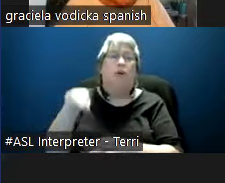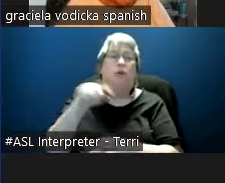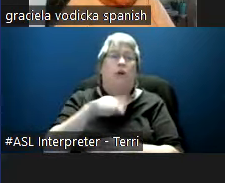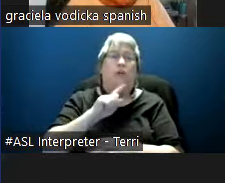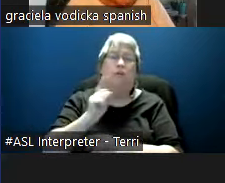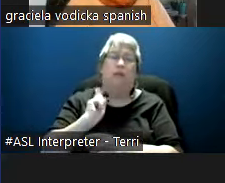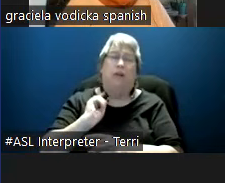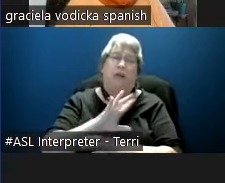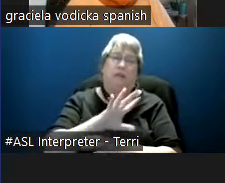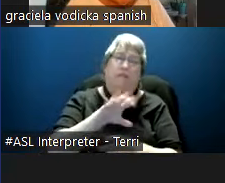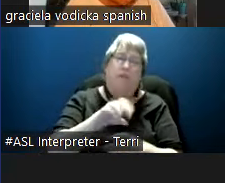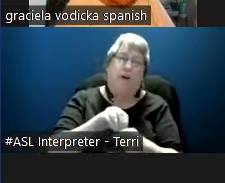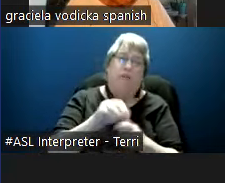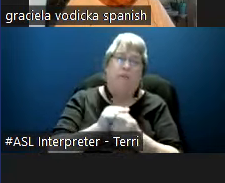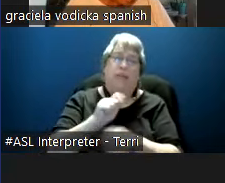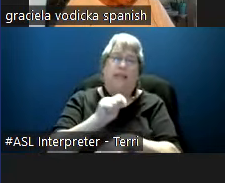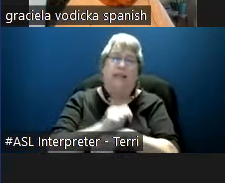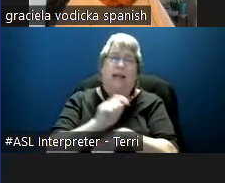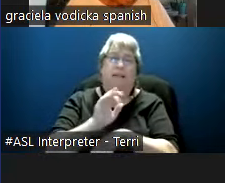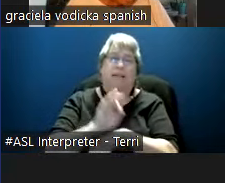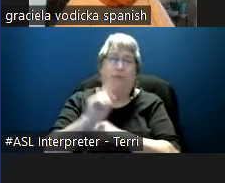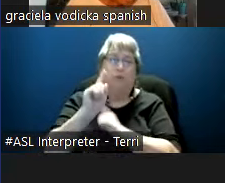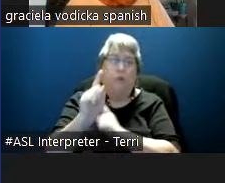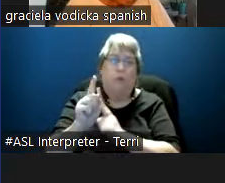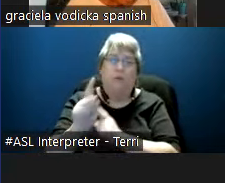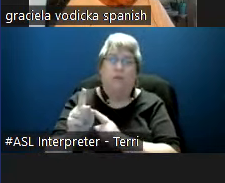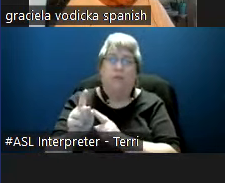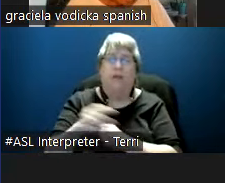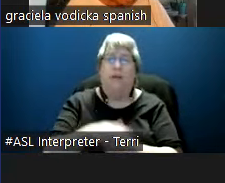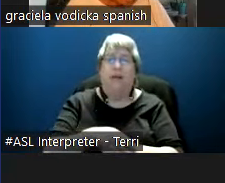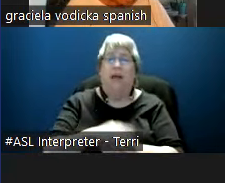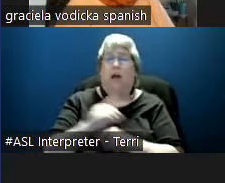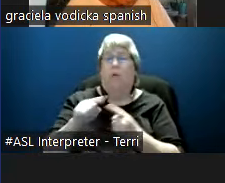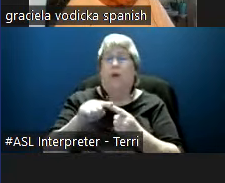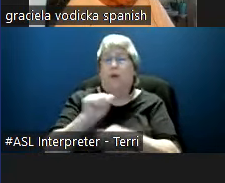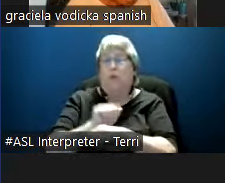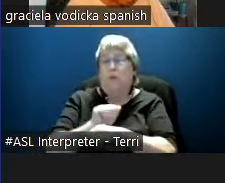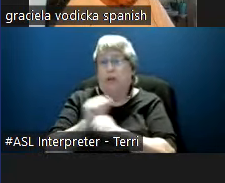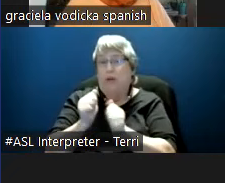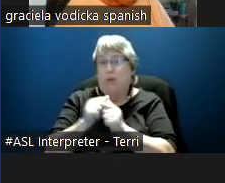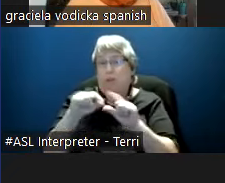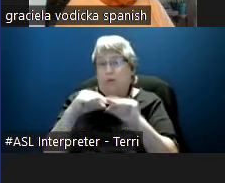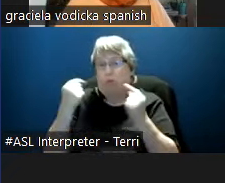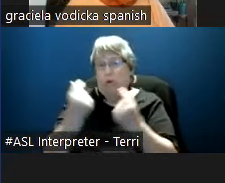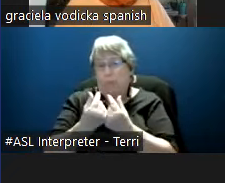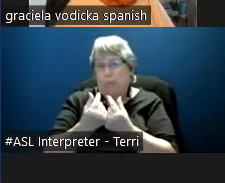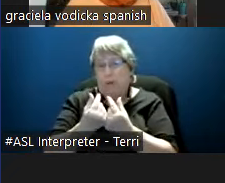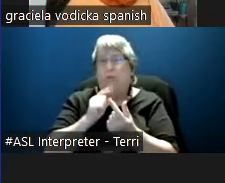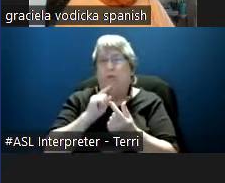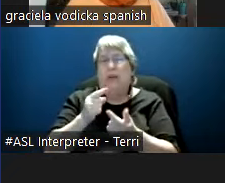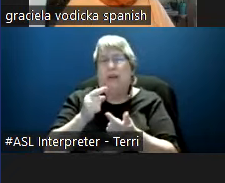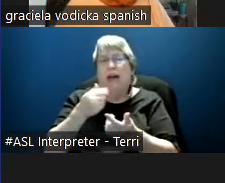you're working in your work groups and the breakout sessions and in our larger group, be intentional with your discussion,